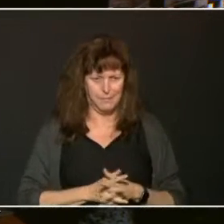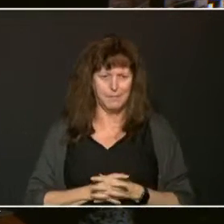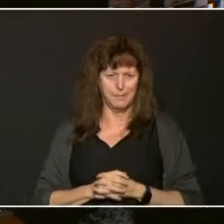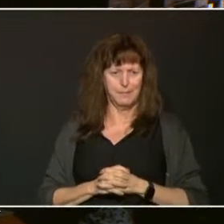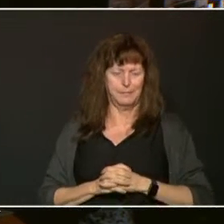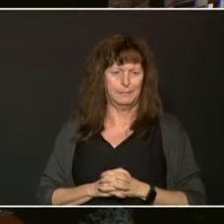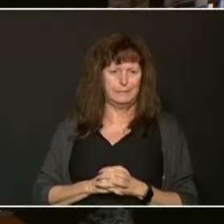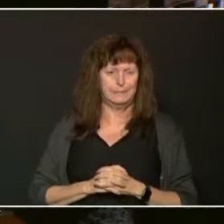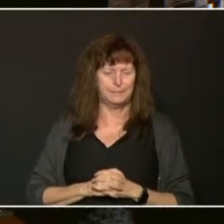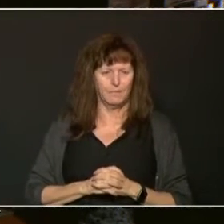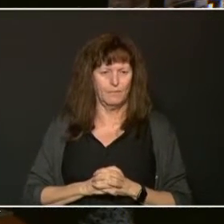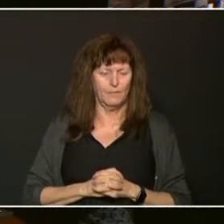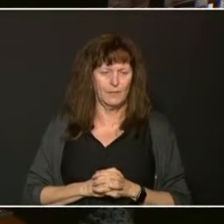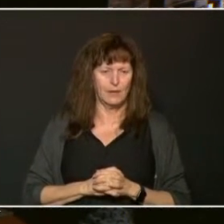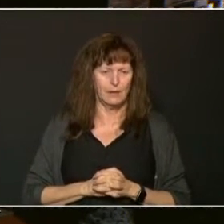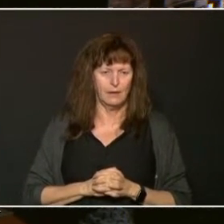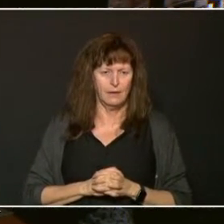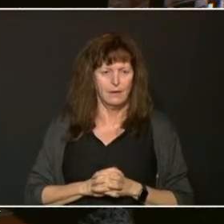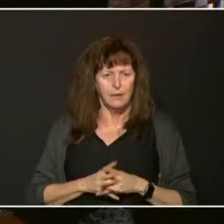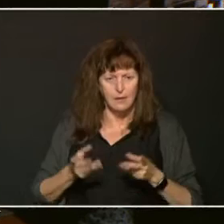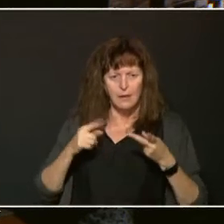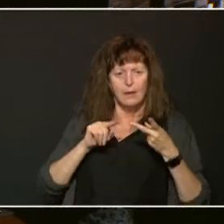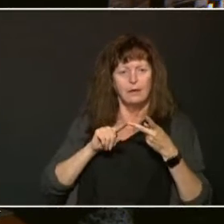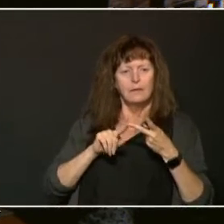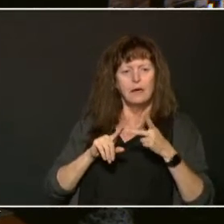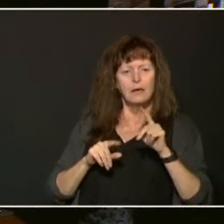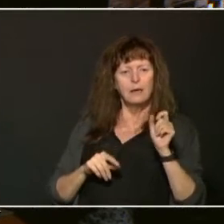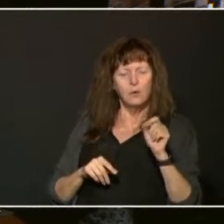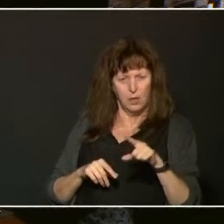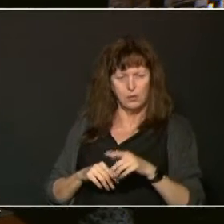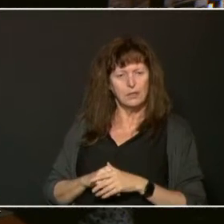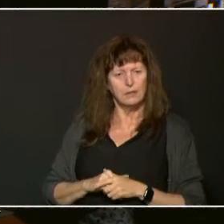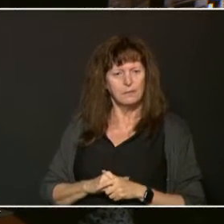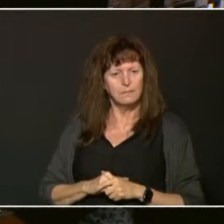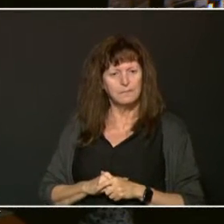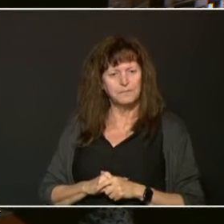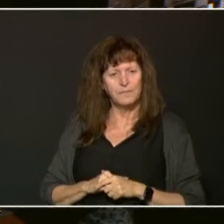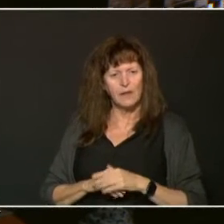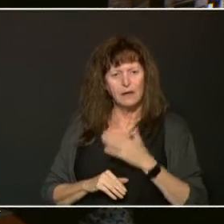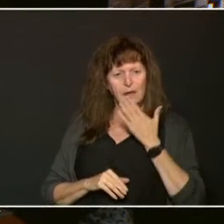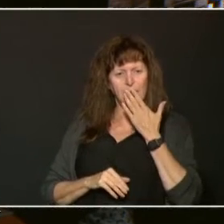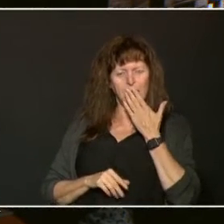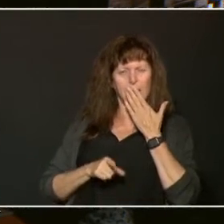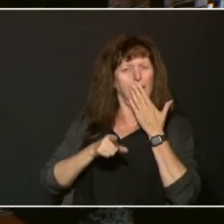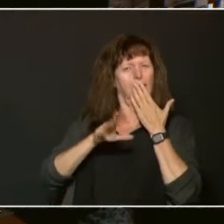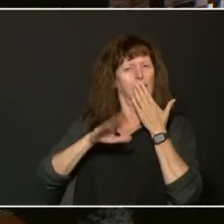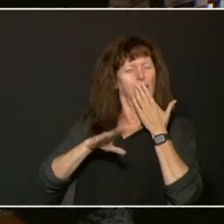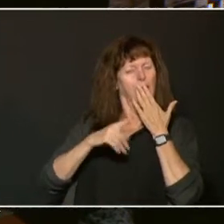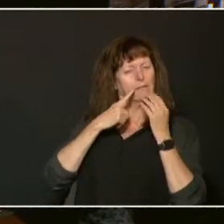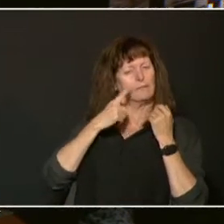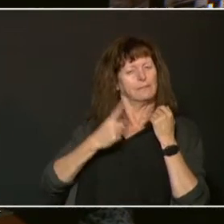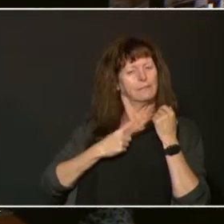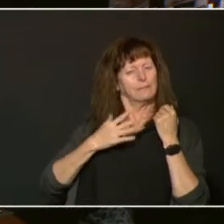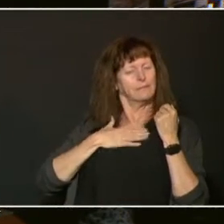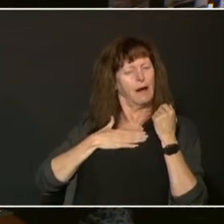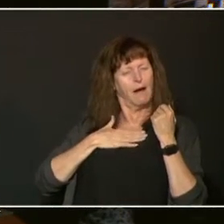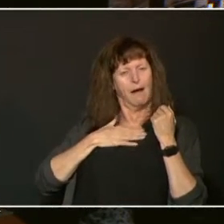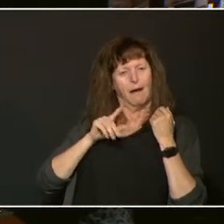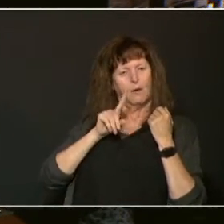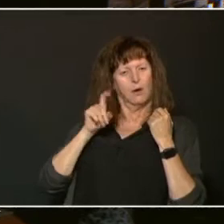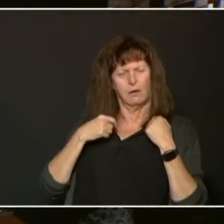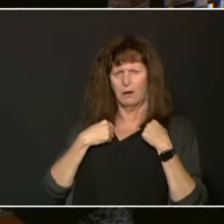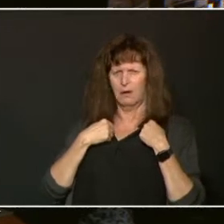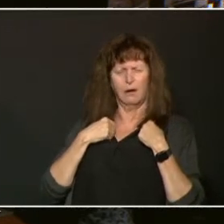Okay, thanks. That doesn't really address the question, though. I'm not asking about, border measures. We know some provinces are coming up with a